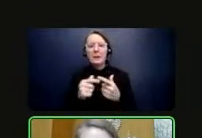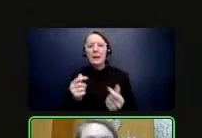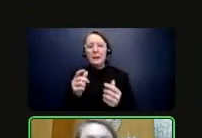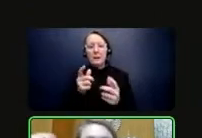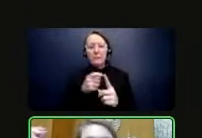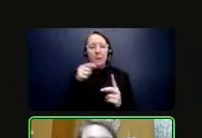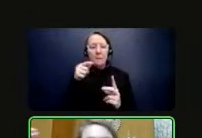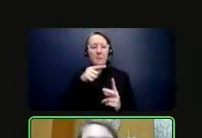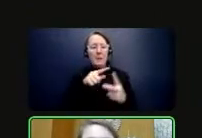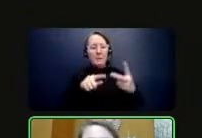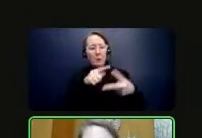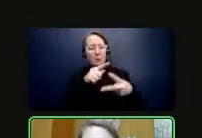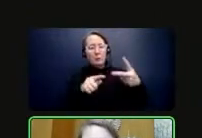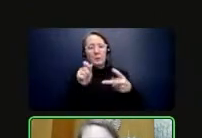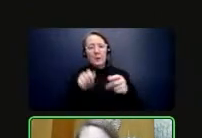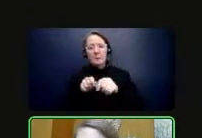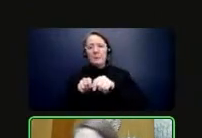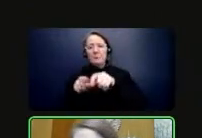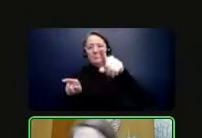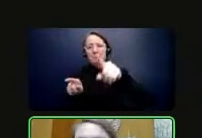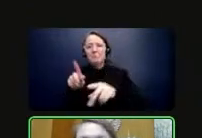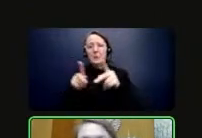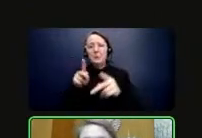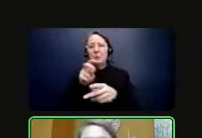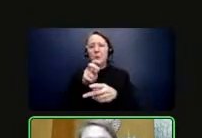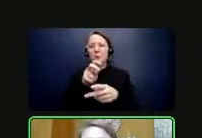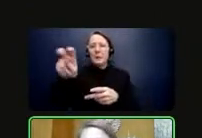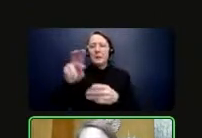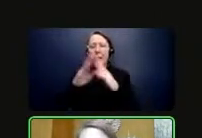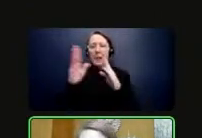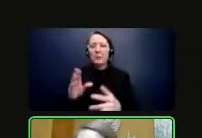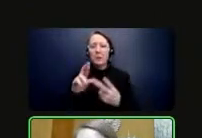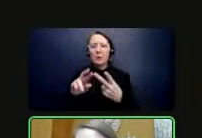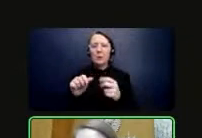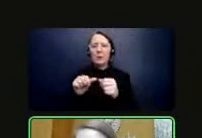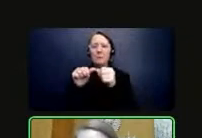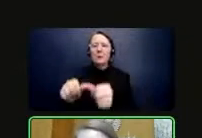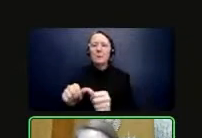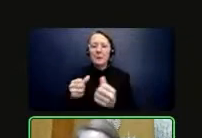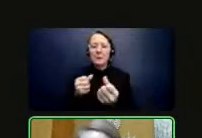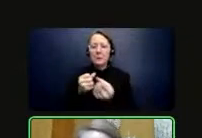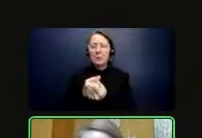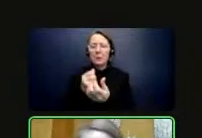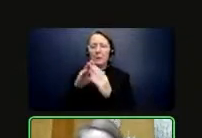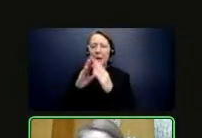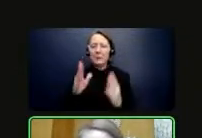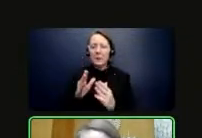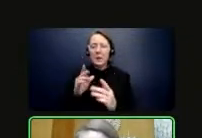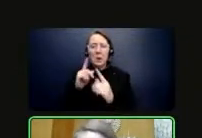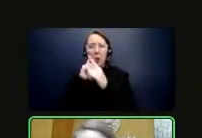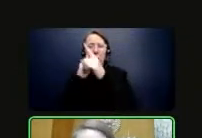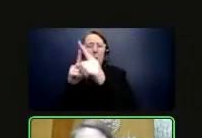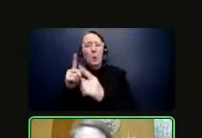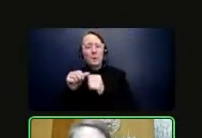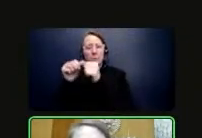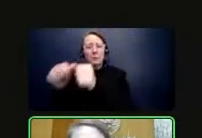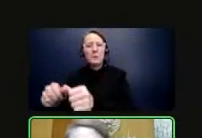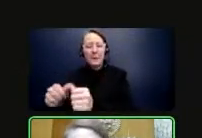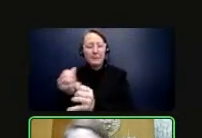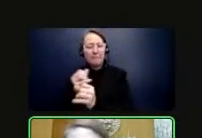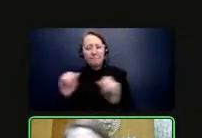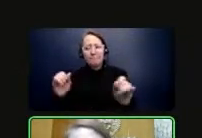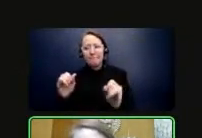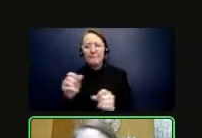rapidly rehoused into transitional housing, into permanent supportive housing, ultimately towards permanency and self-sufficiency? But it illustrates